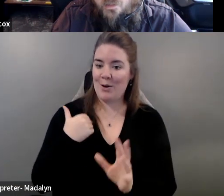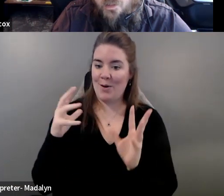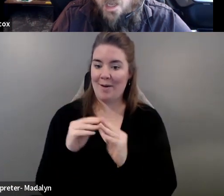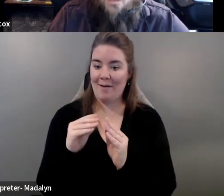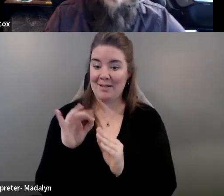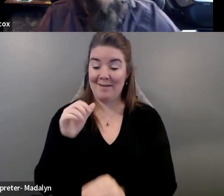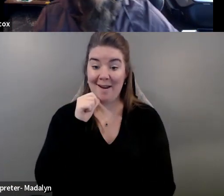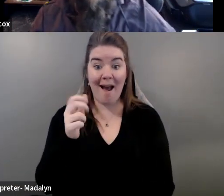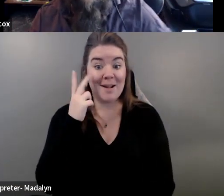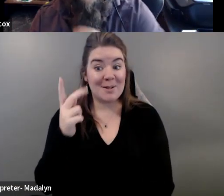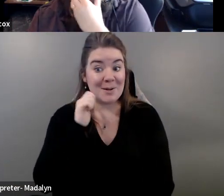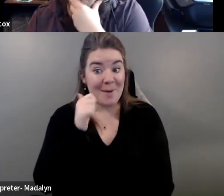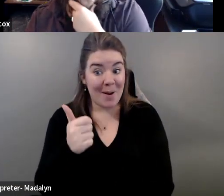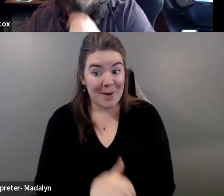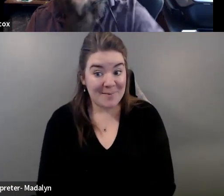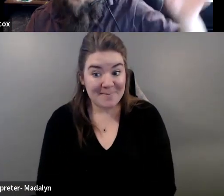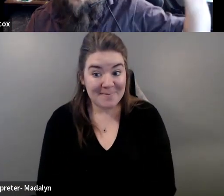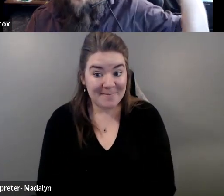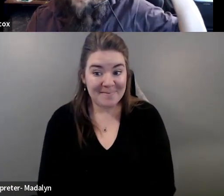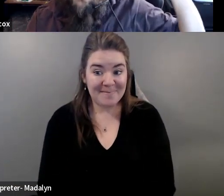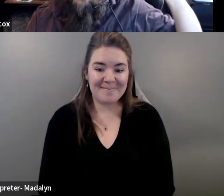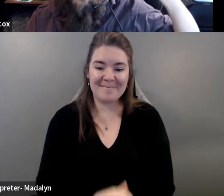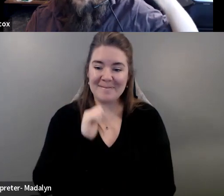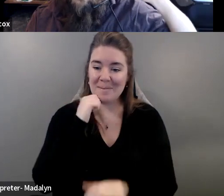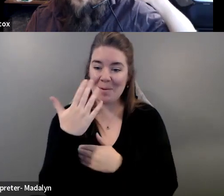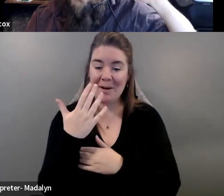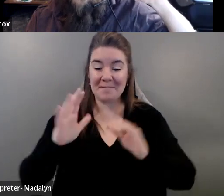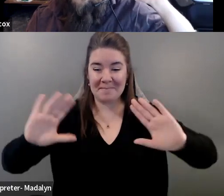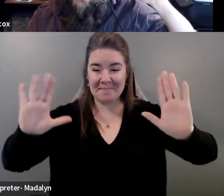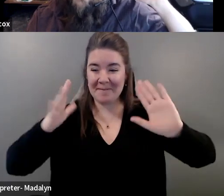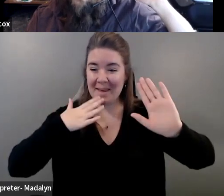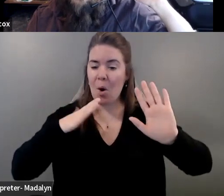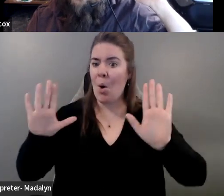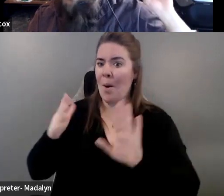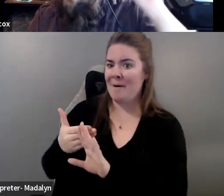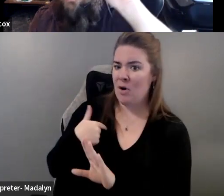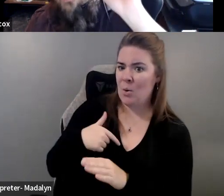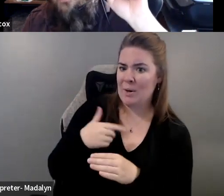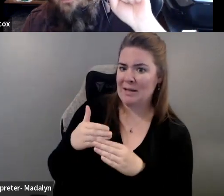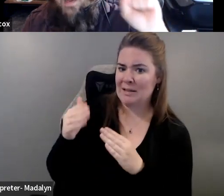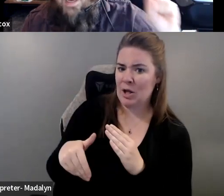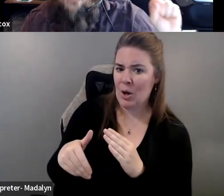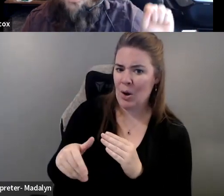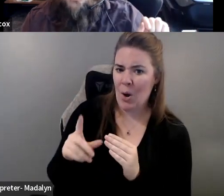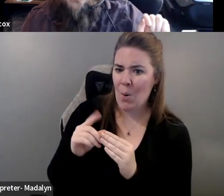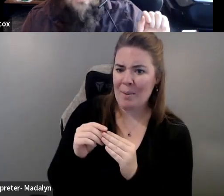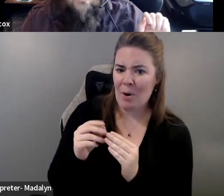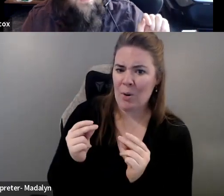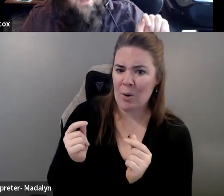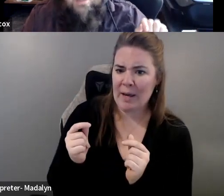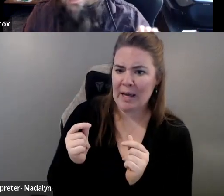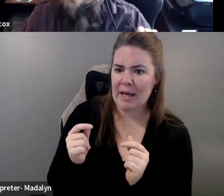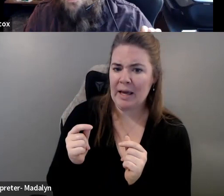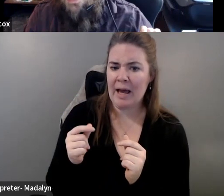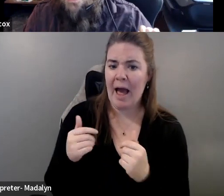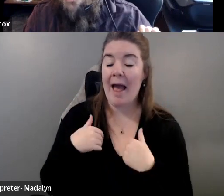you tomorrow, bright and early, everyone. Thank you all You so know what? much. Before we close, can I add one more real quick? I Yes. have the Discord